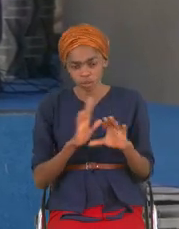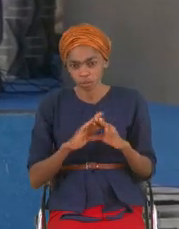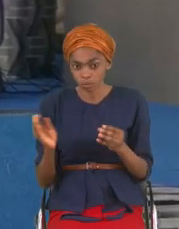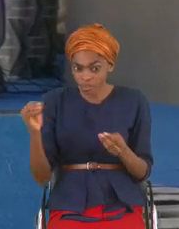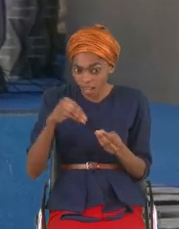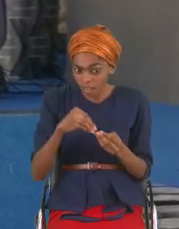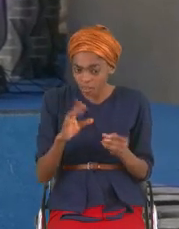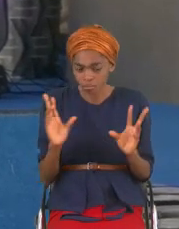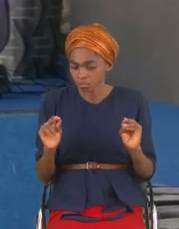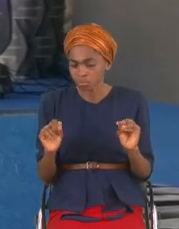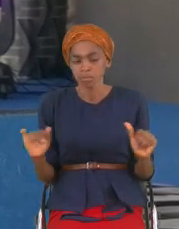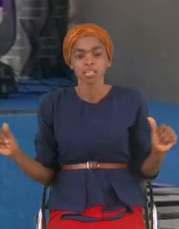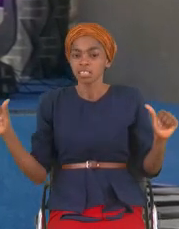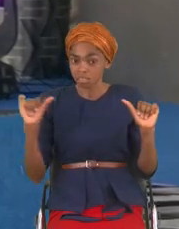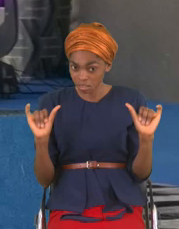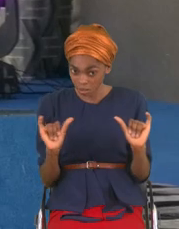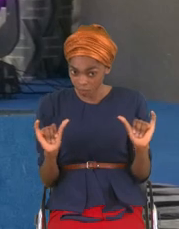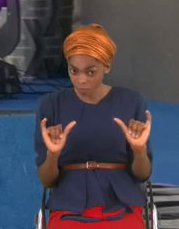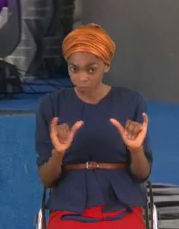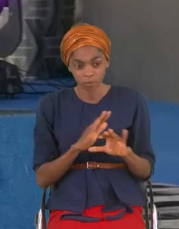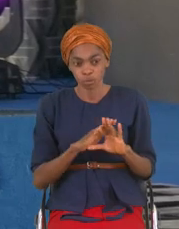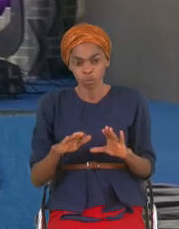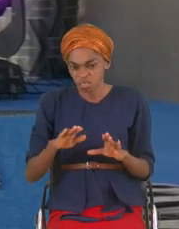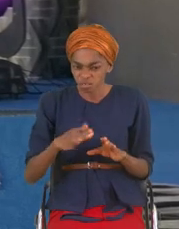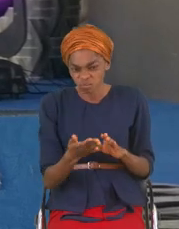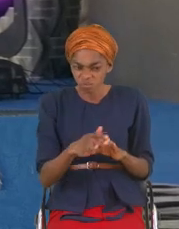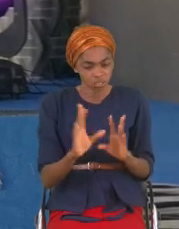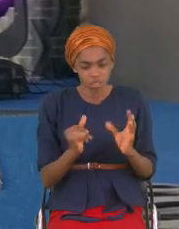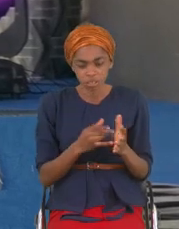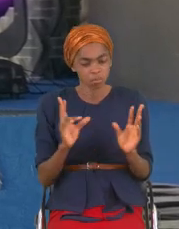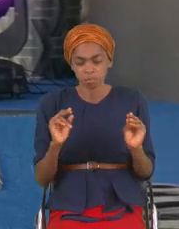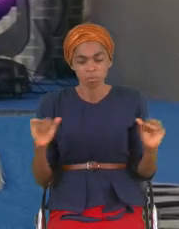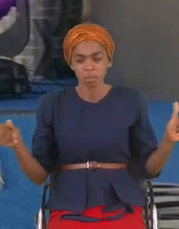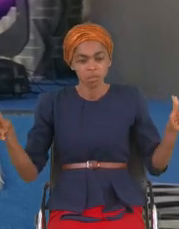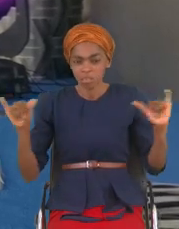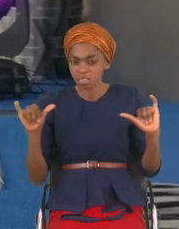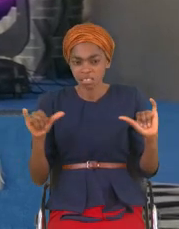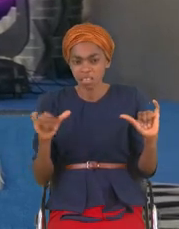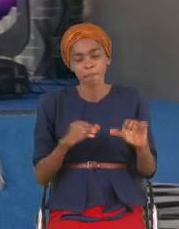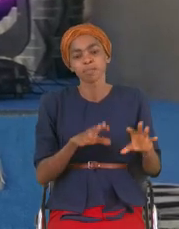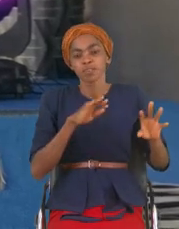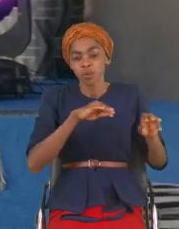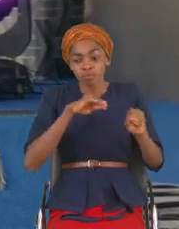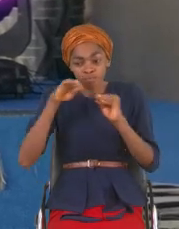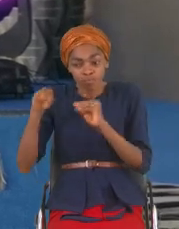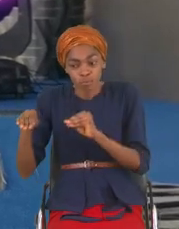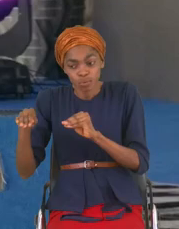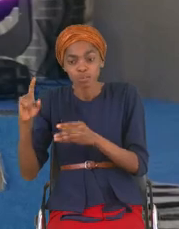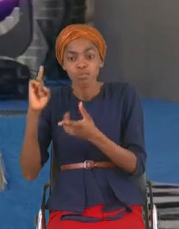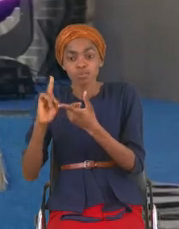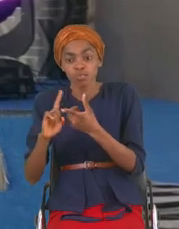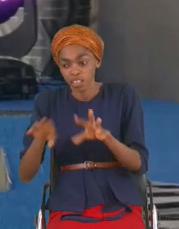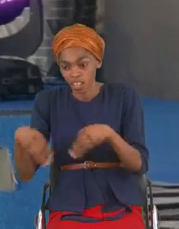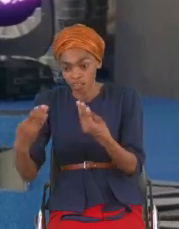adulterate it, the same, don't modify it, the same commit thou to faithful